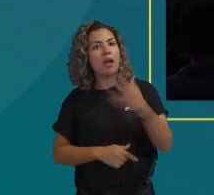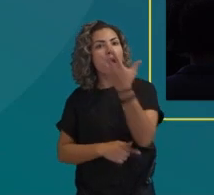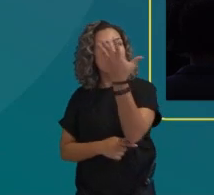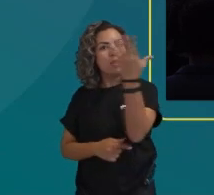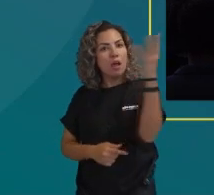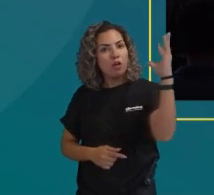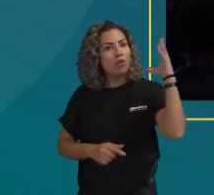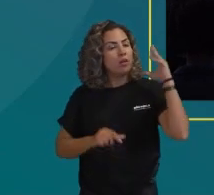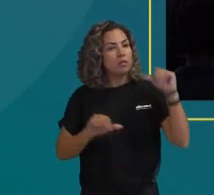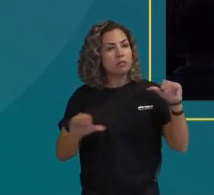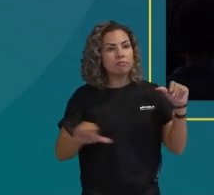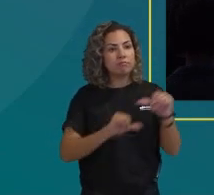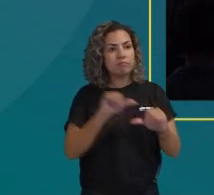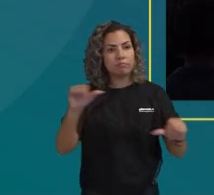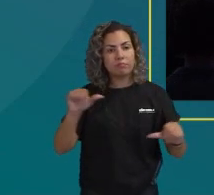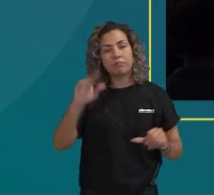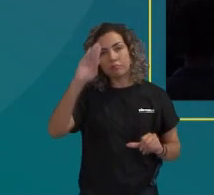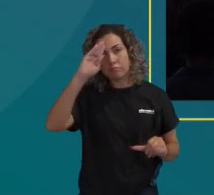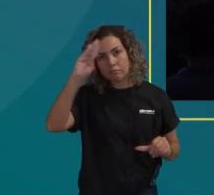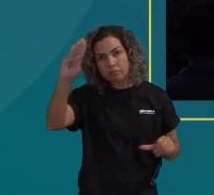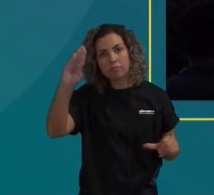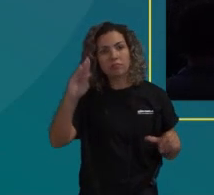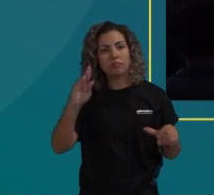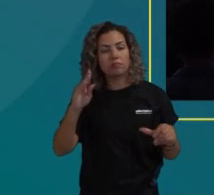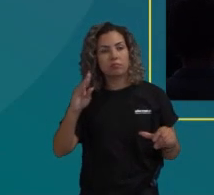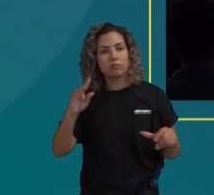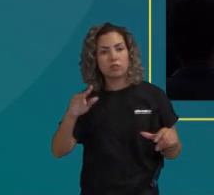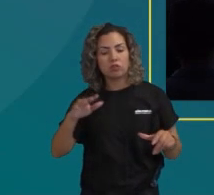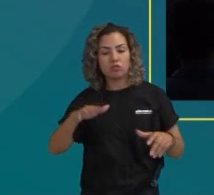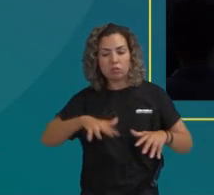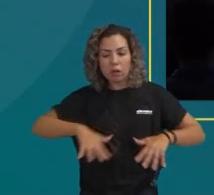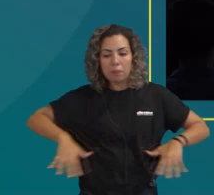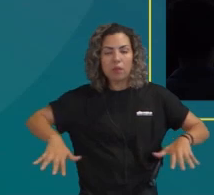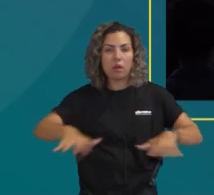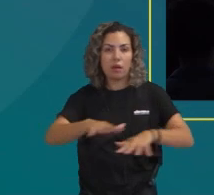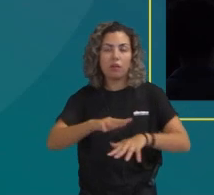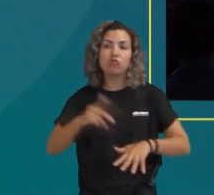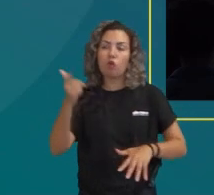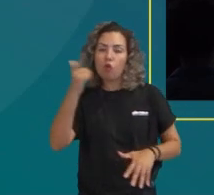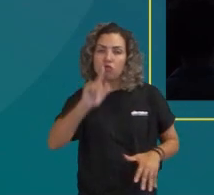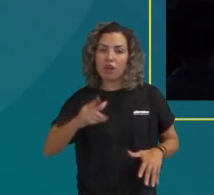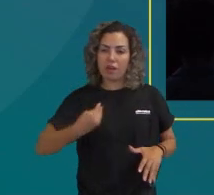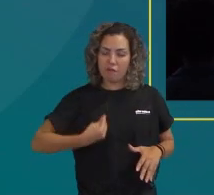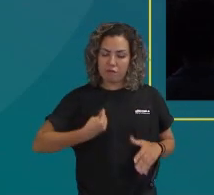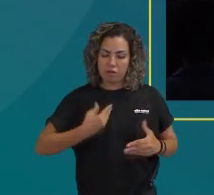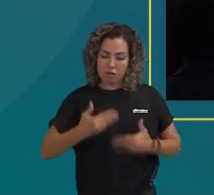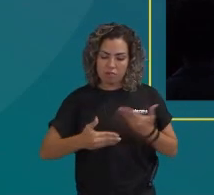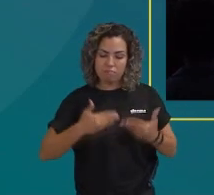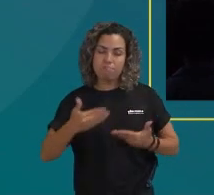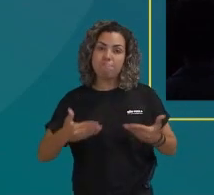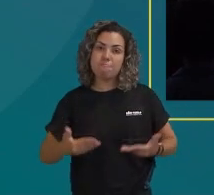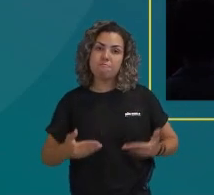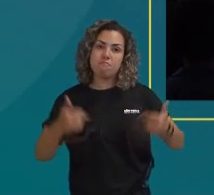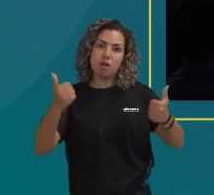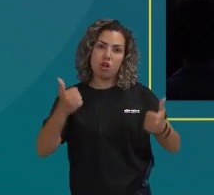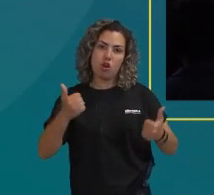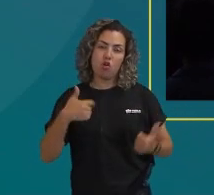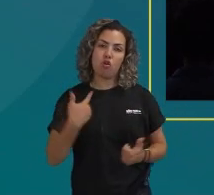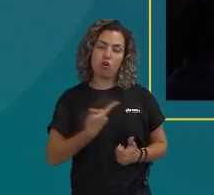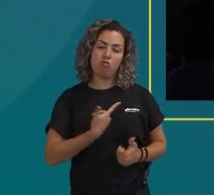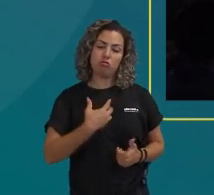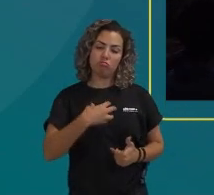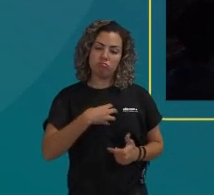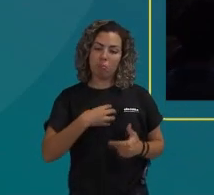but can indeed elevate the quality of life, our mental well-being, and create urban environments